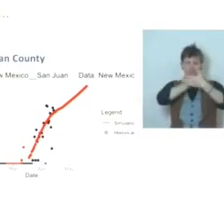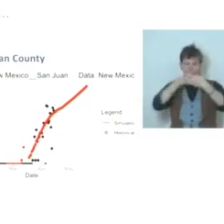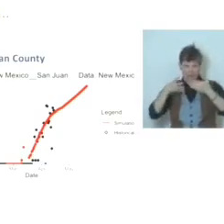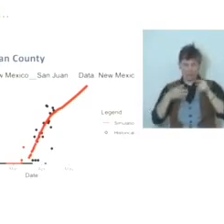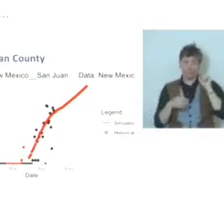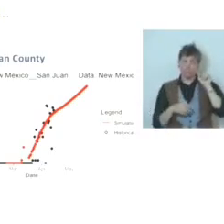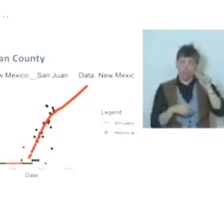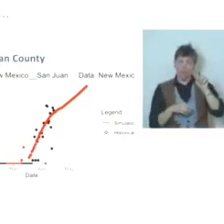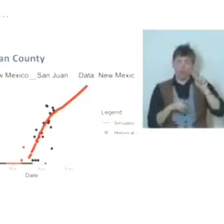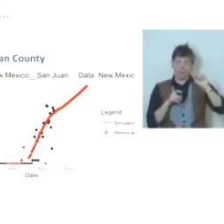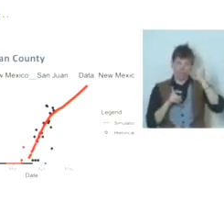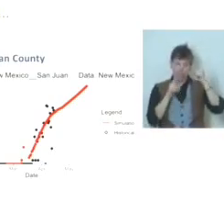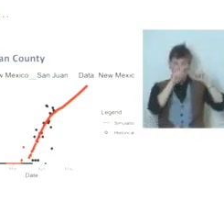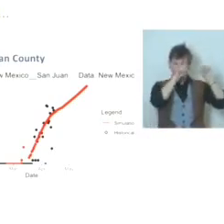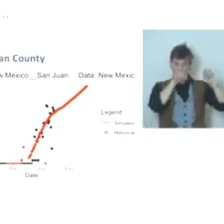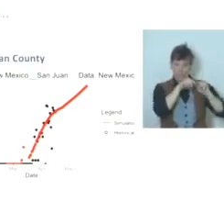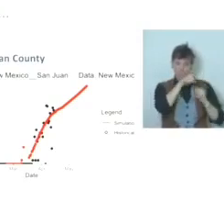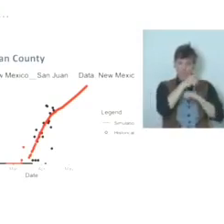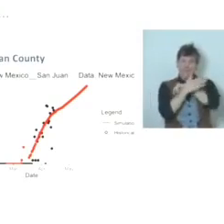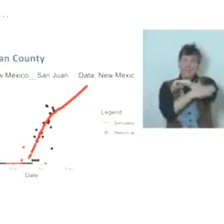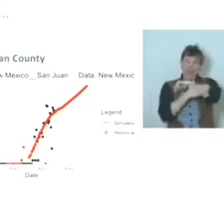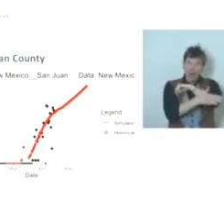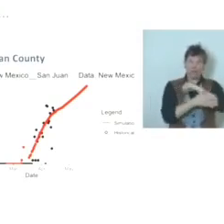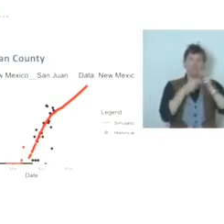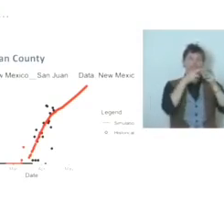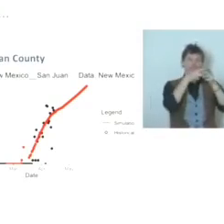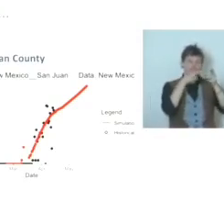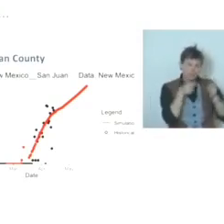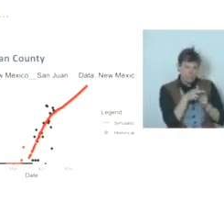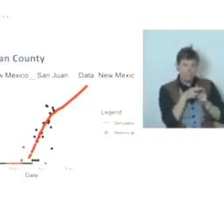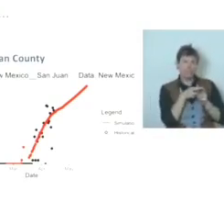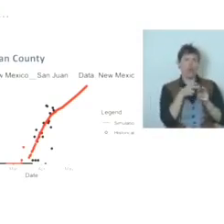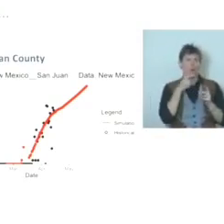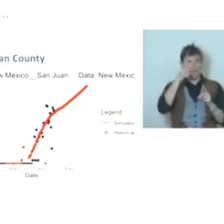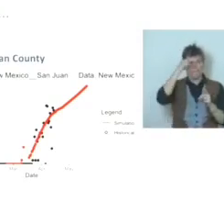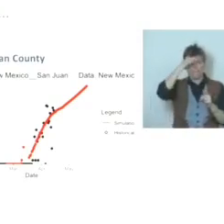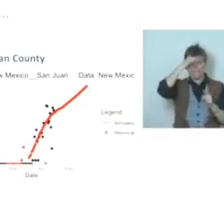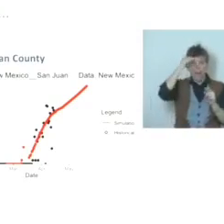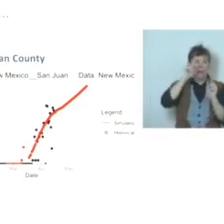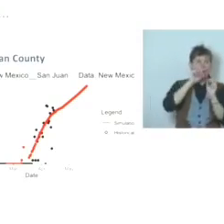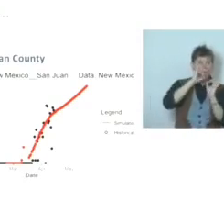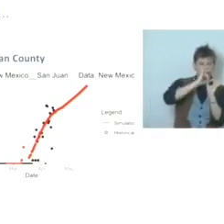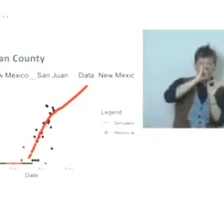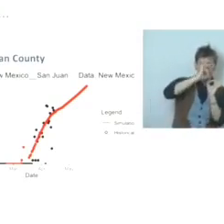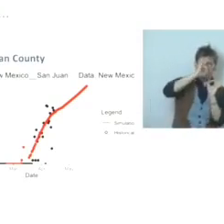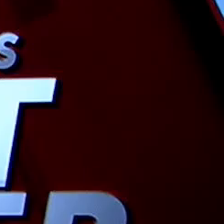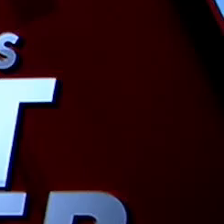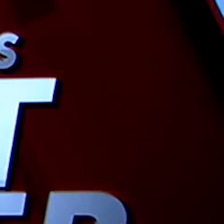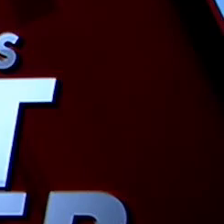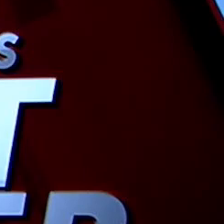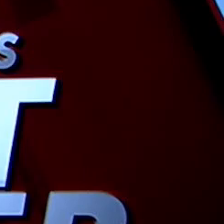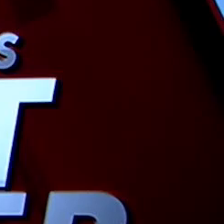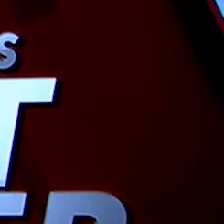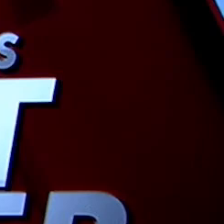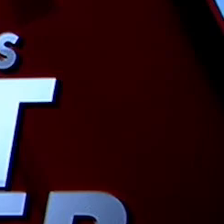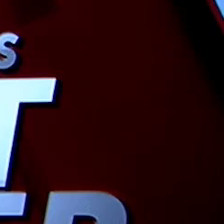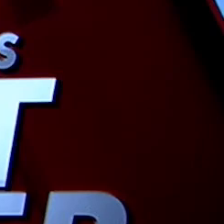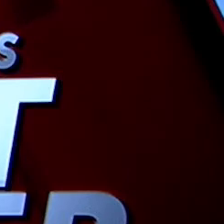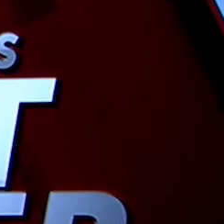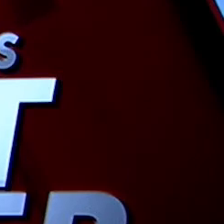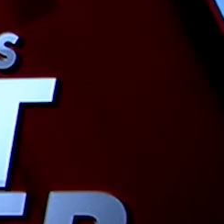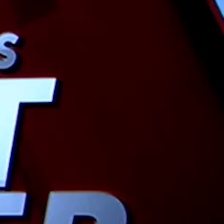have 2,210 total positive cases, 139 today. And they also have 33 on